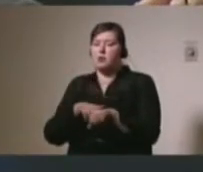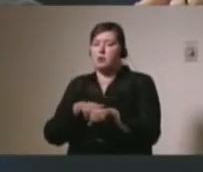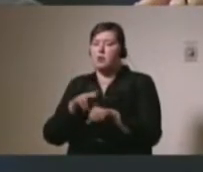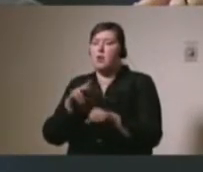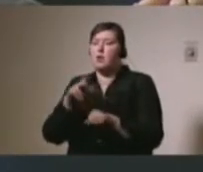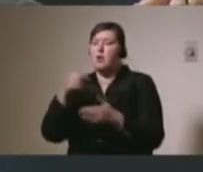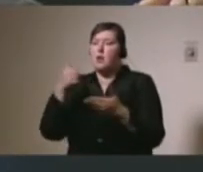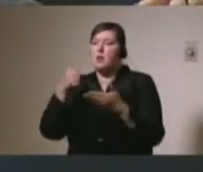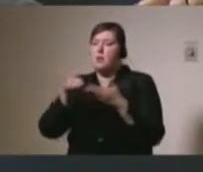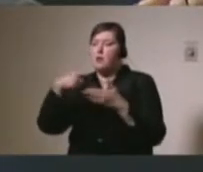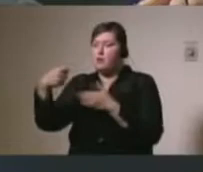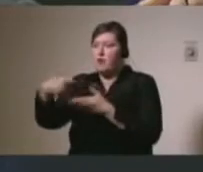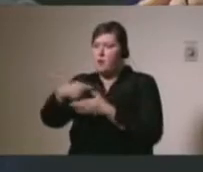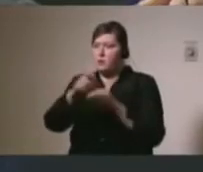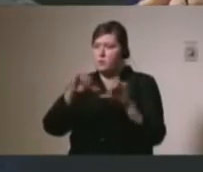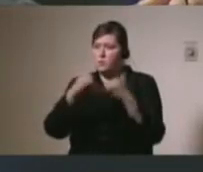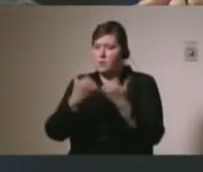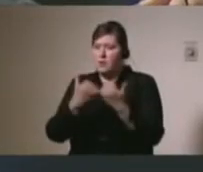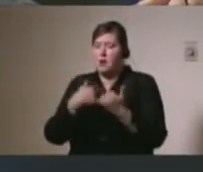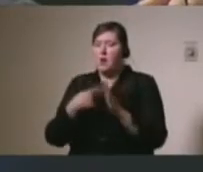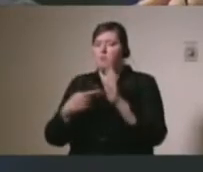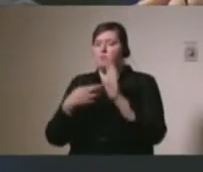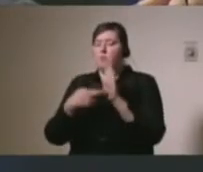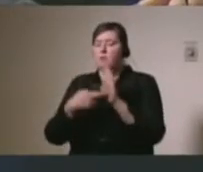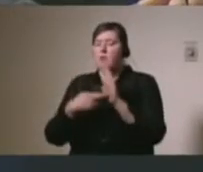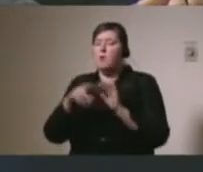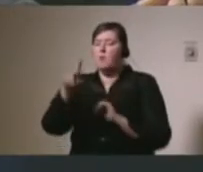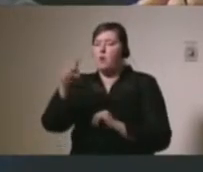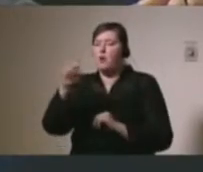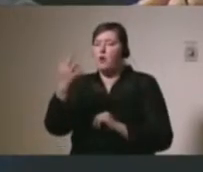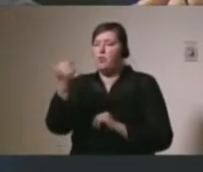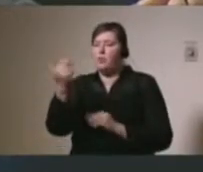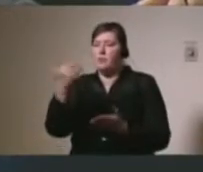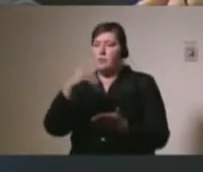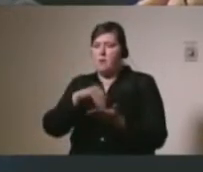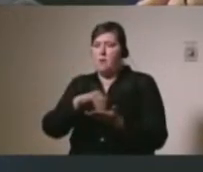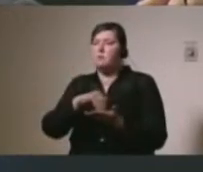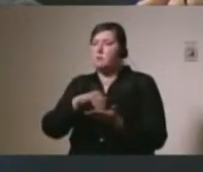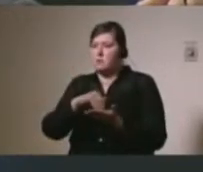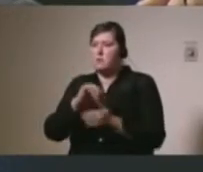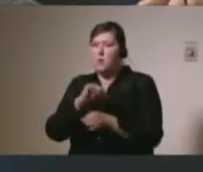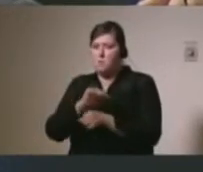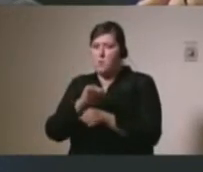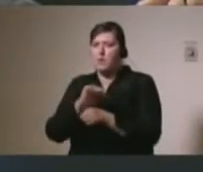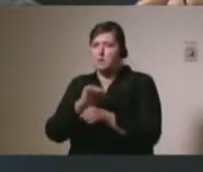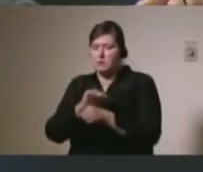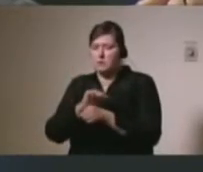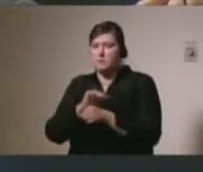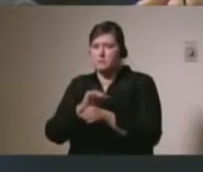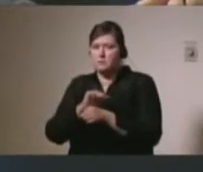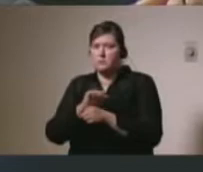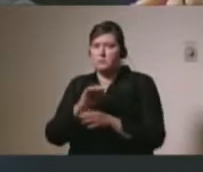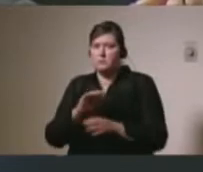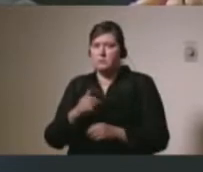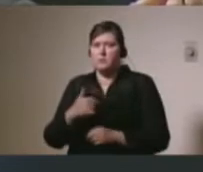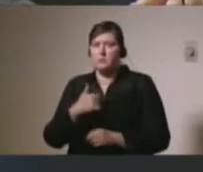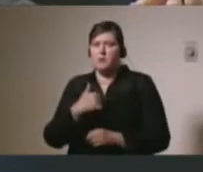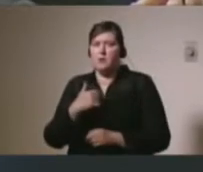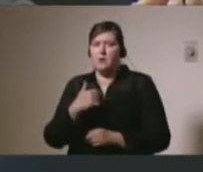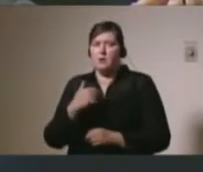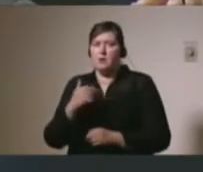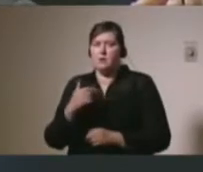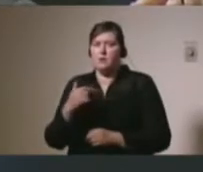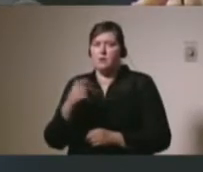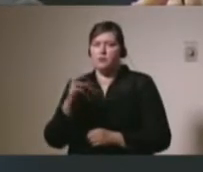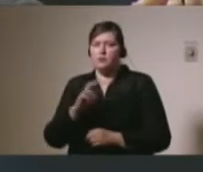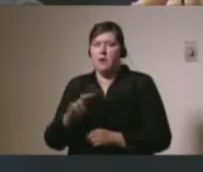I represent 113,000 craft employees. We travel 3.5 million miles